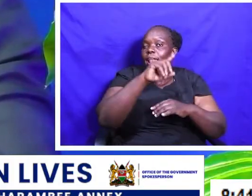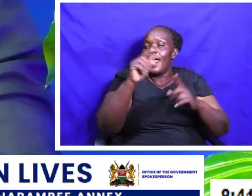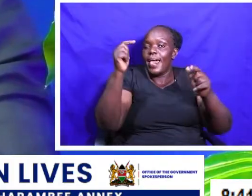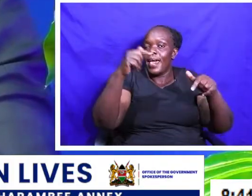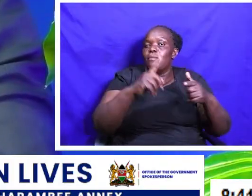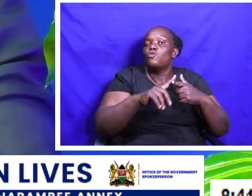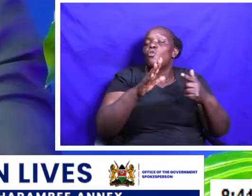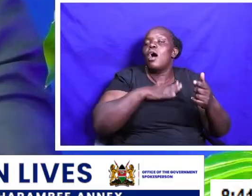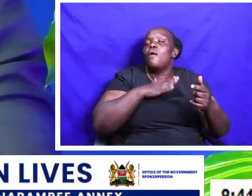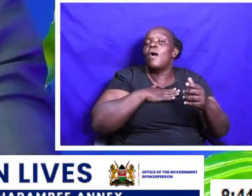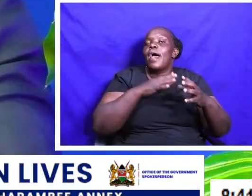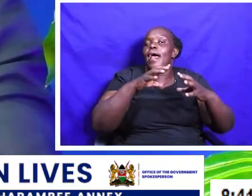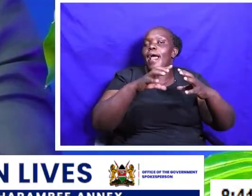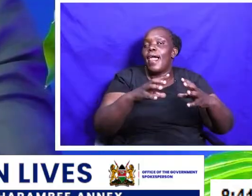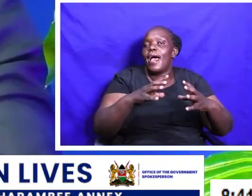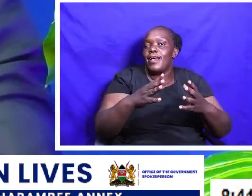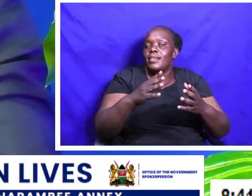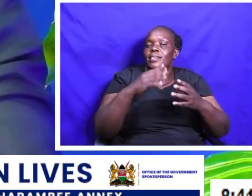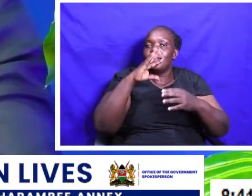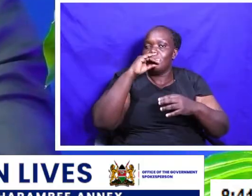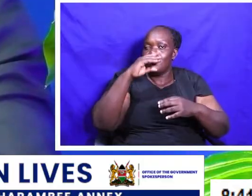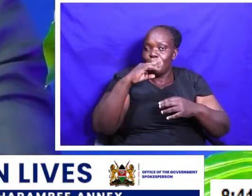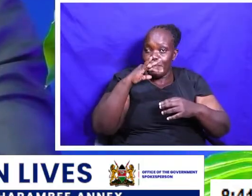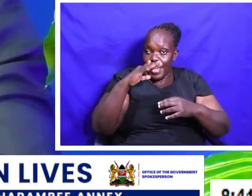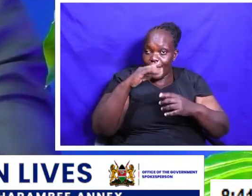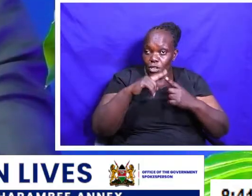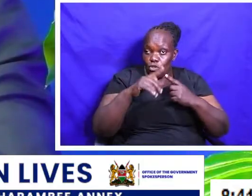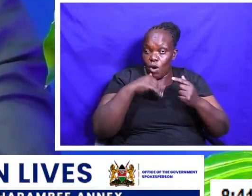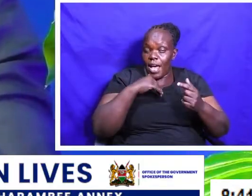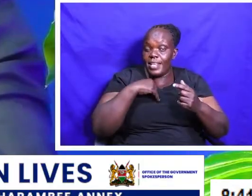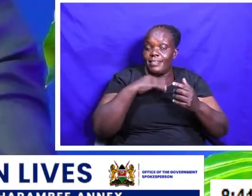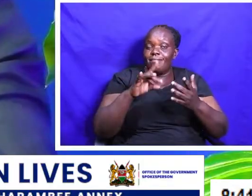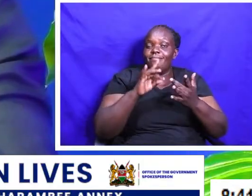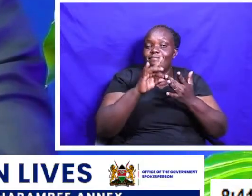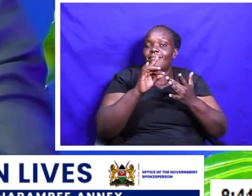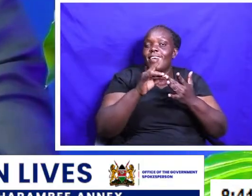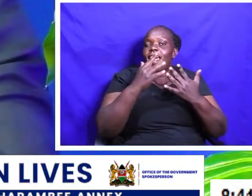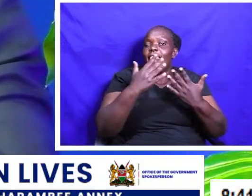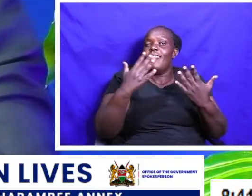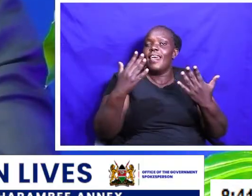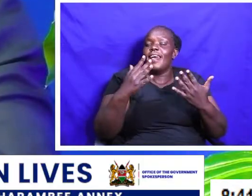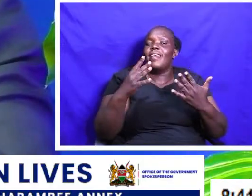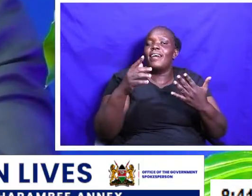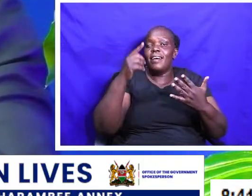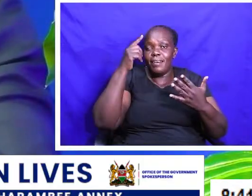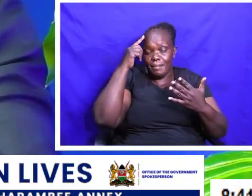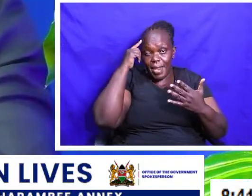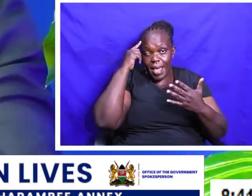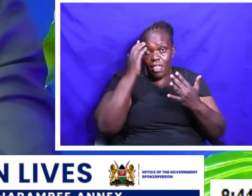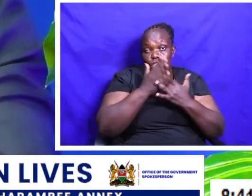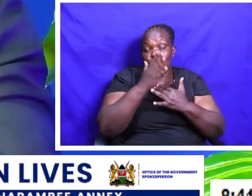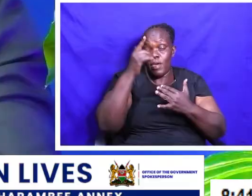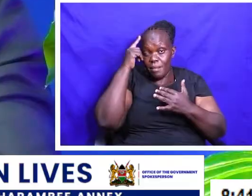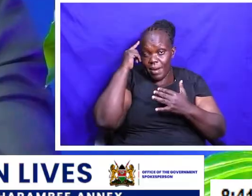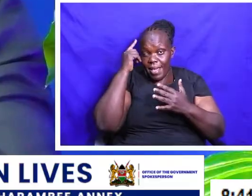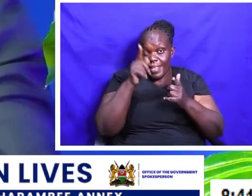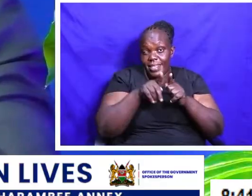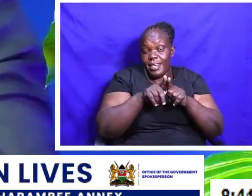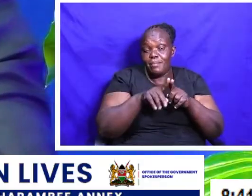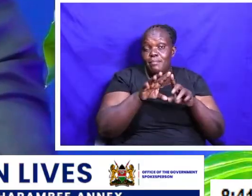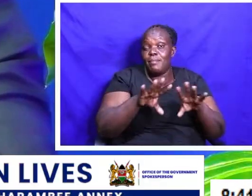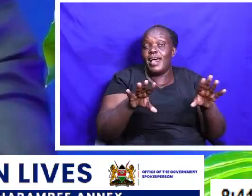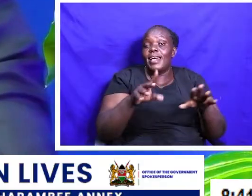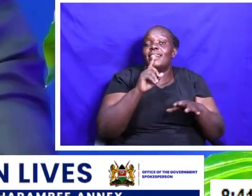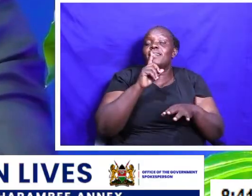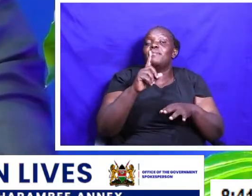one day came to our class and spoke to us about a specific product, which is a black soldier fly, which has